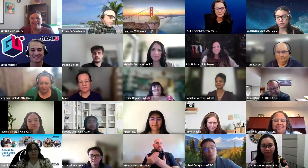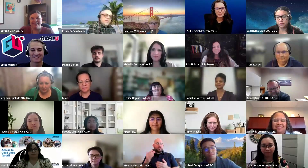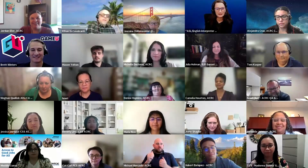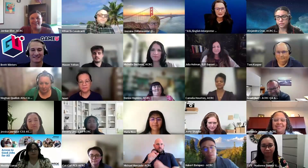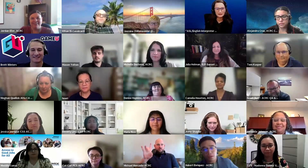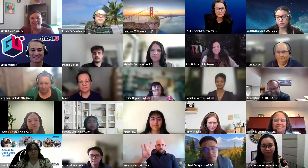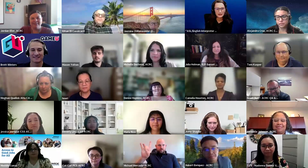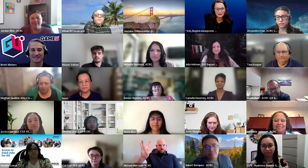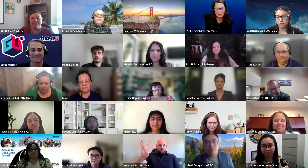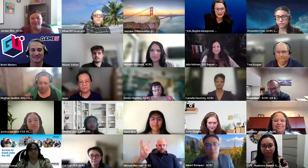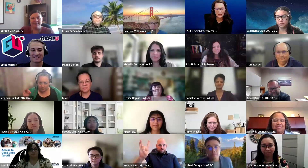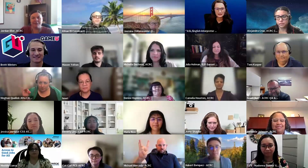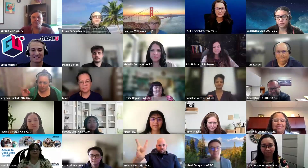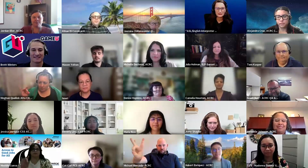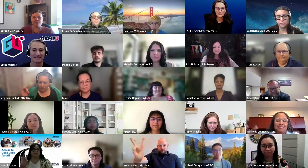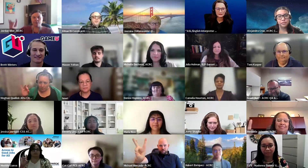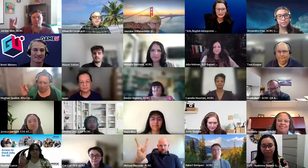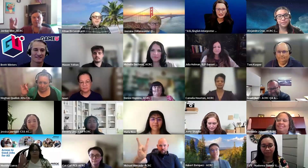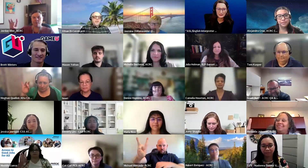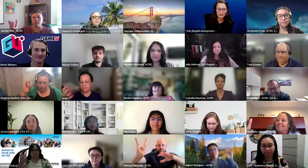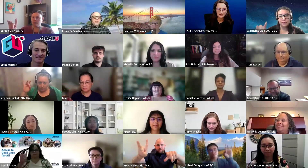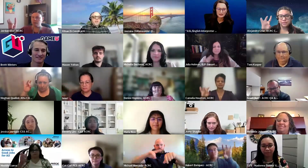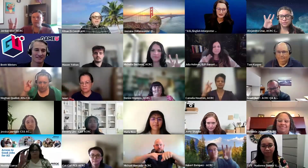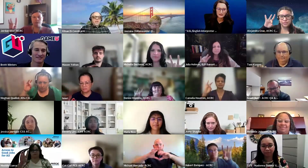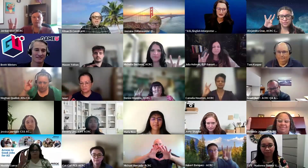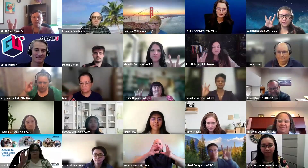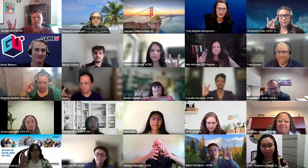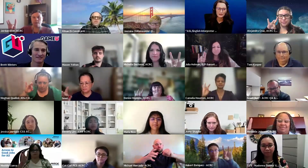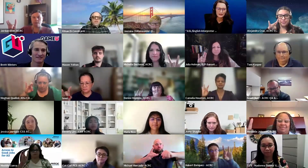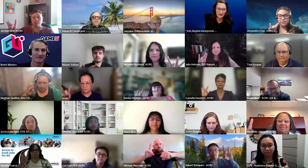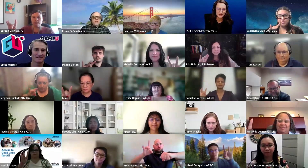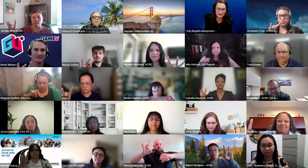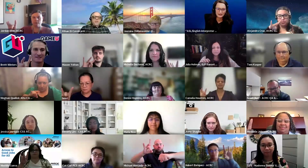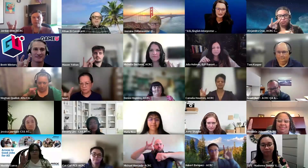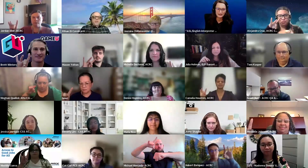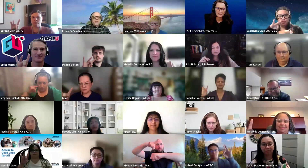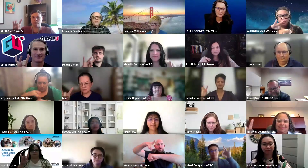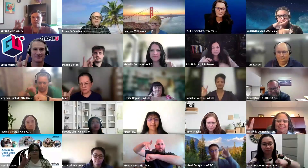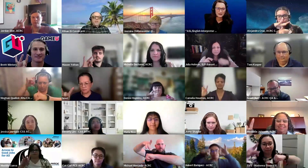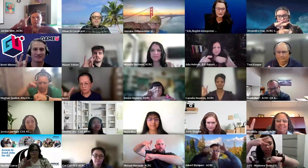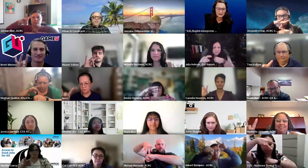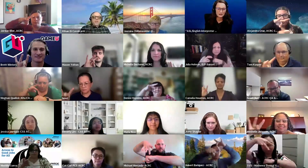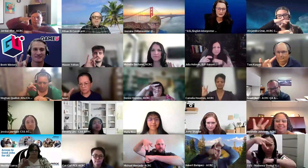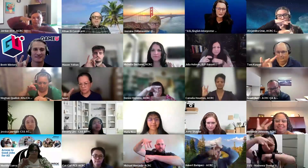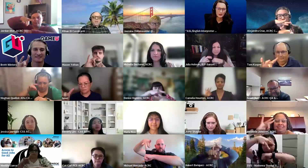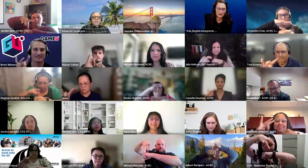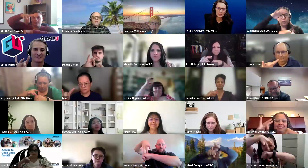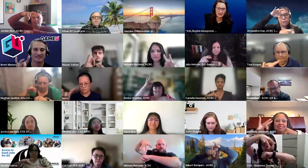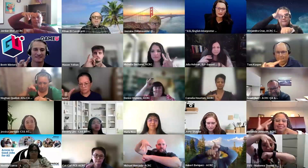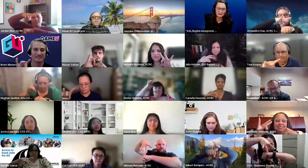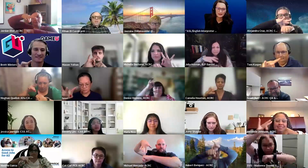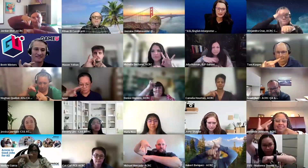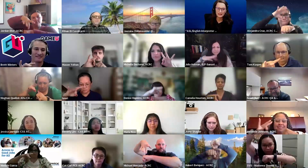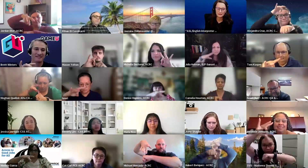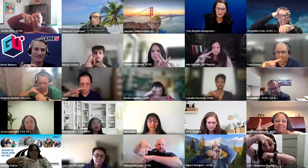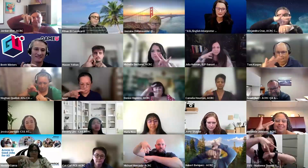for pumpkin, use your dominant hand to do the flicking part of your non-dominant hand. So you're making the shape of a pumpkin and